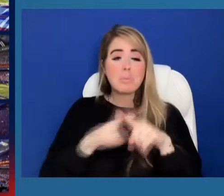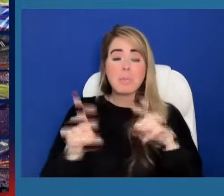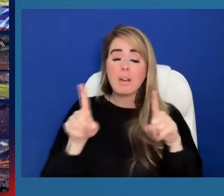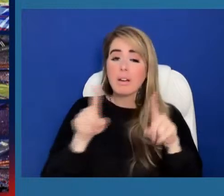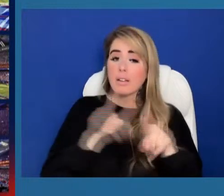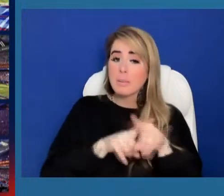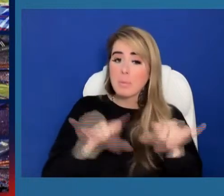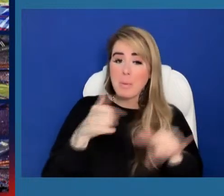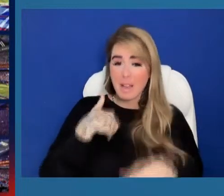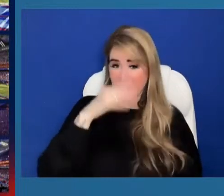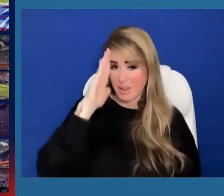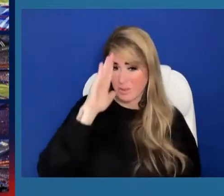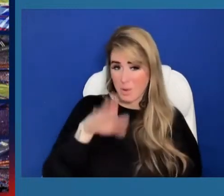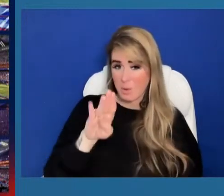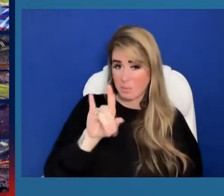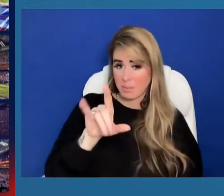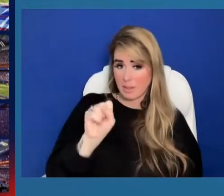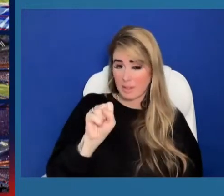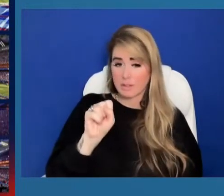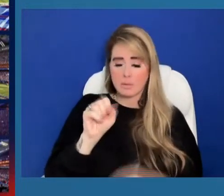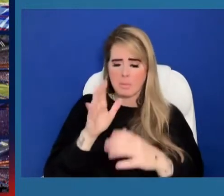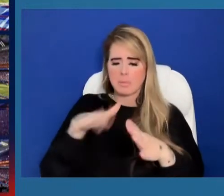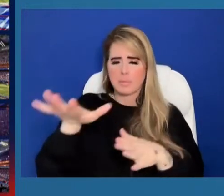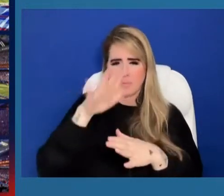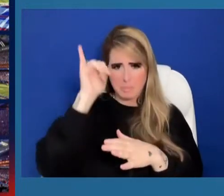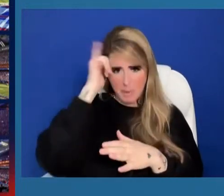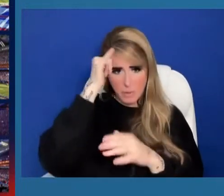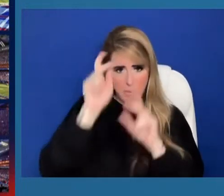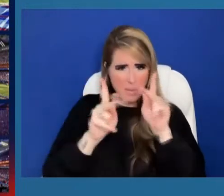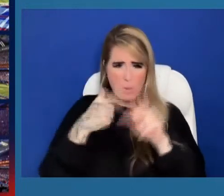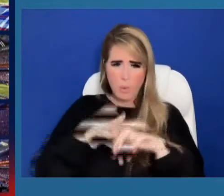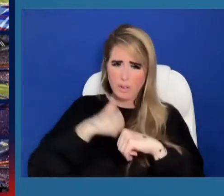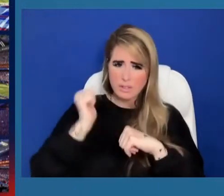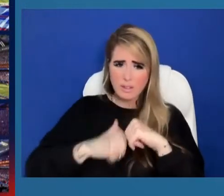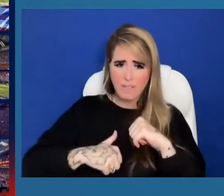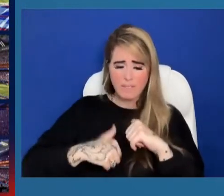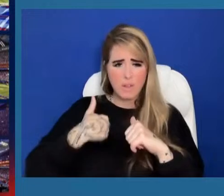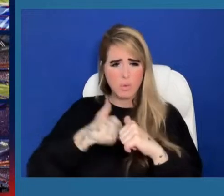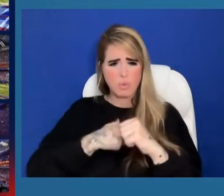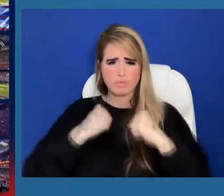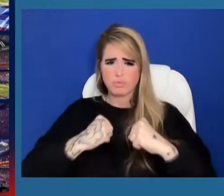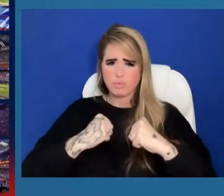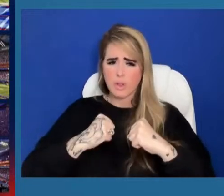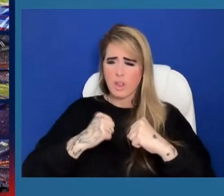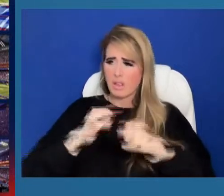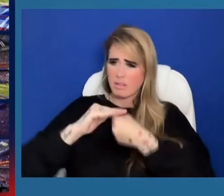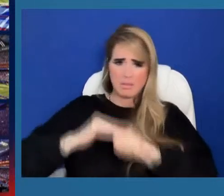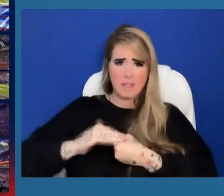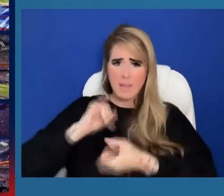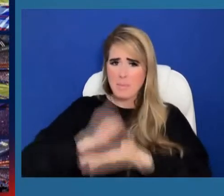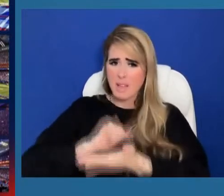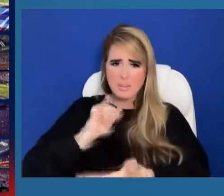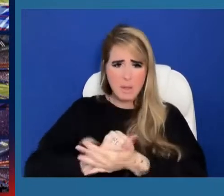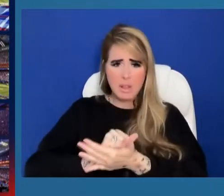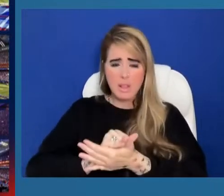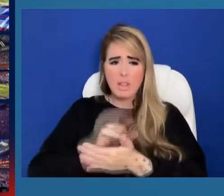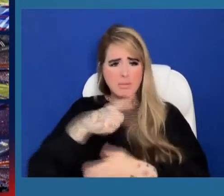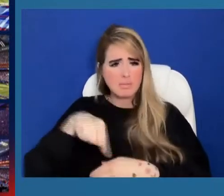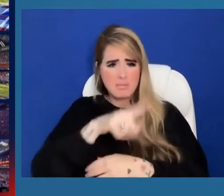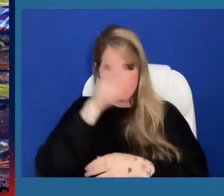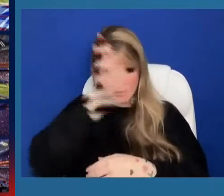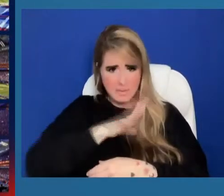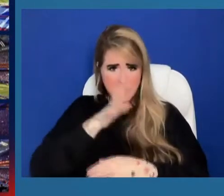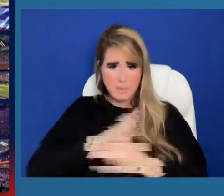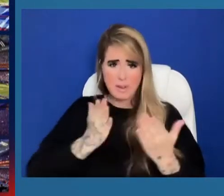about Buffalonians and people from Western New York, we are tough, we are resilient, and nothing keeps us down, and the men and women in labor make it happen. Let's give another round